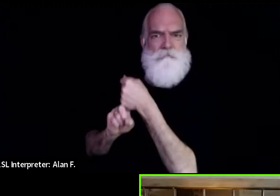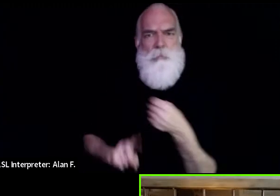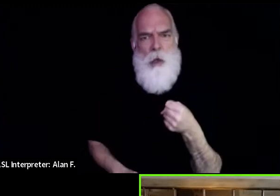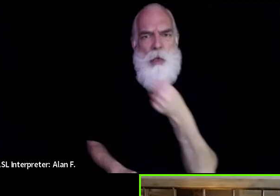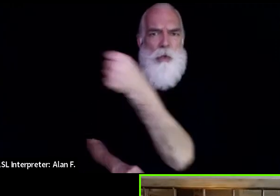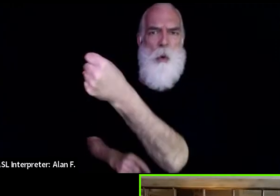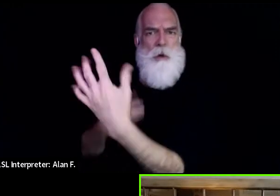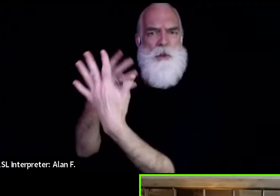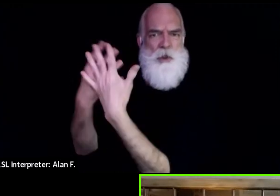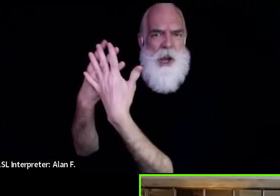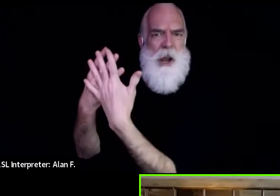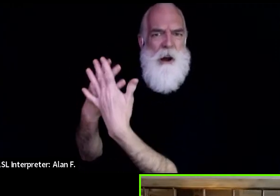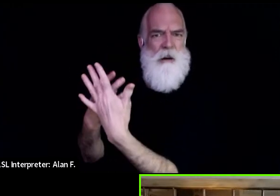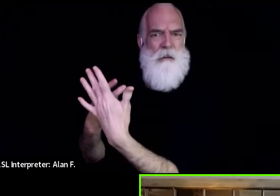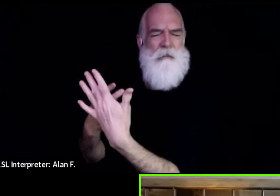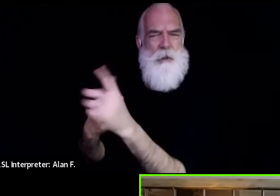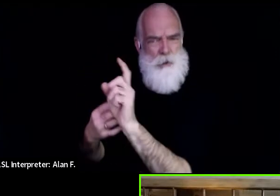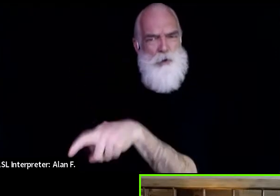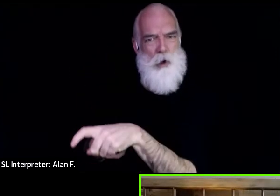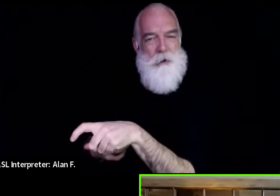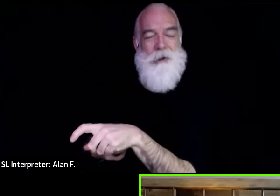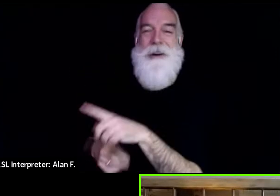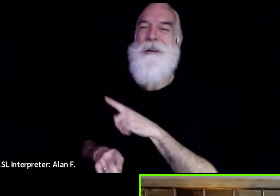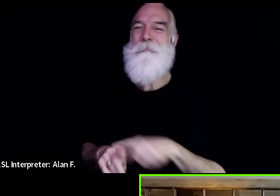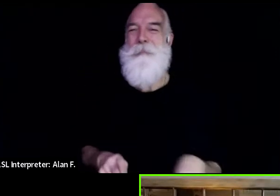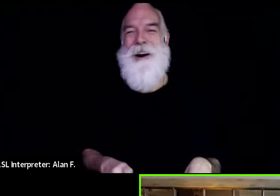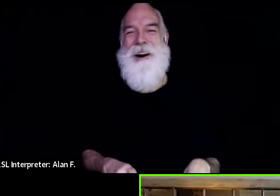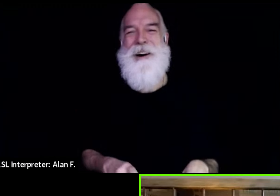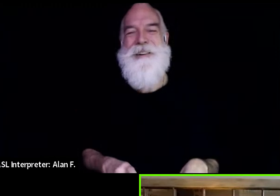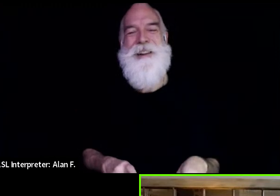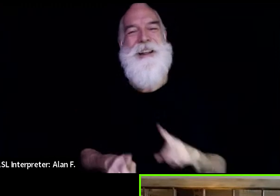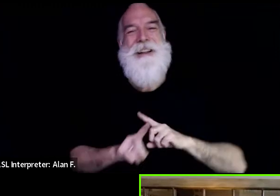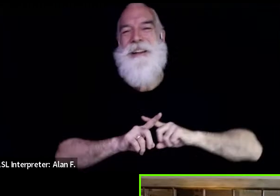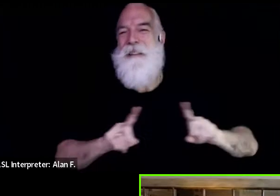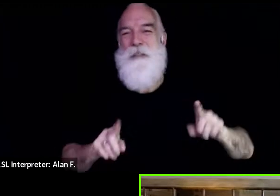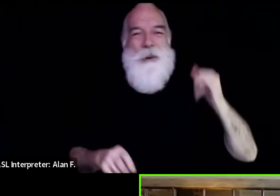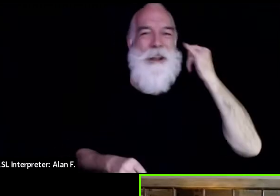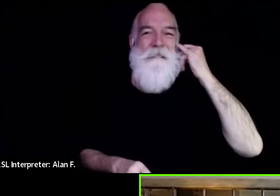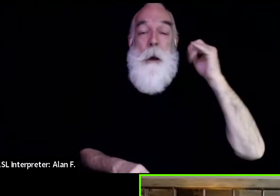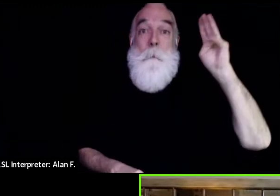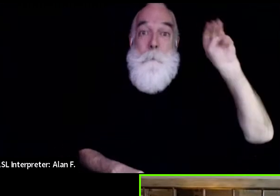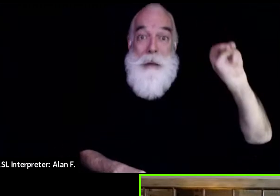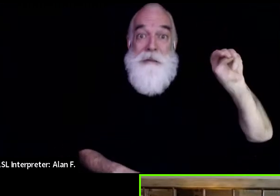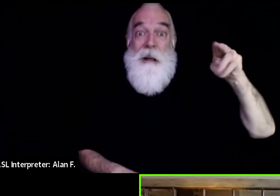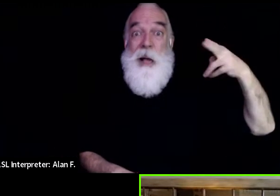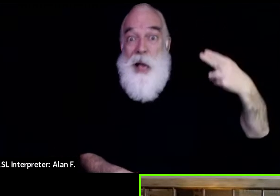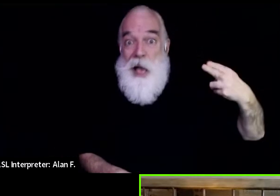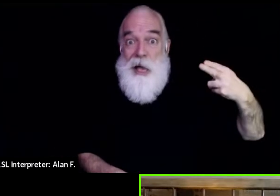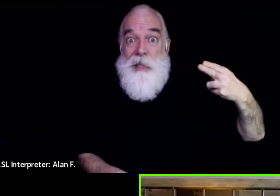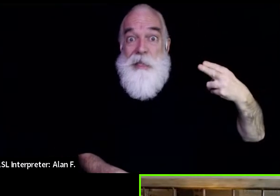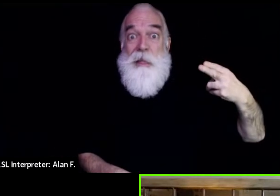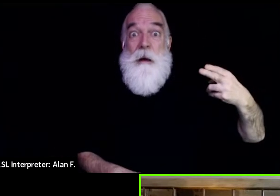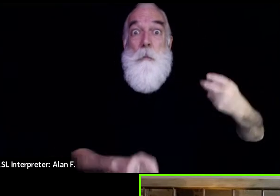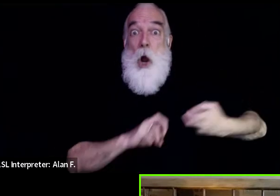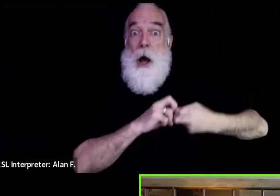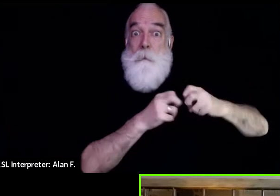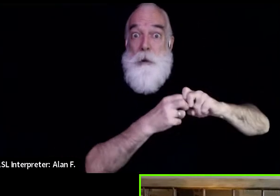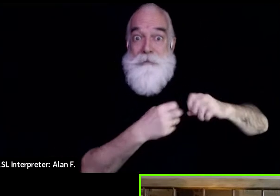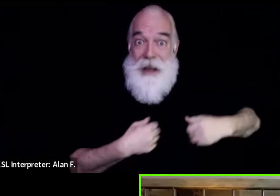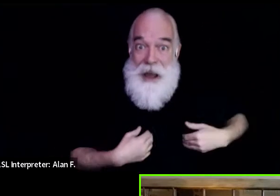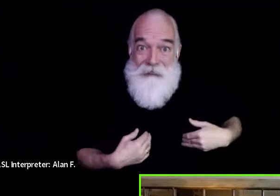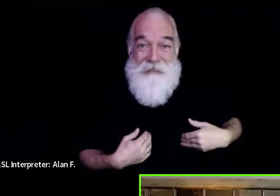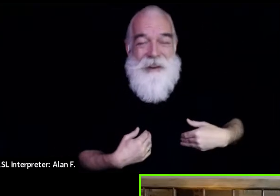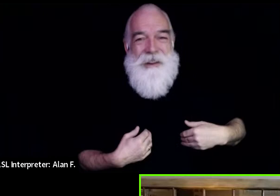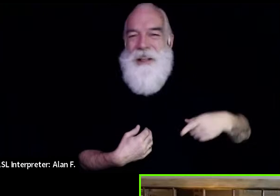true mental health challenge and they aren't violent, they aren't a threat to themselves, and they aren't a threat to